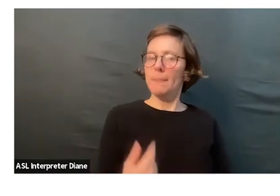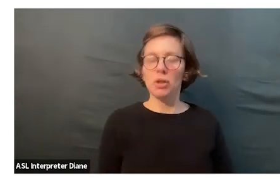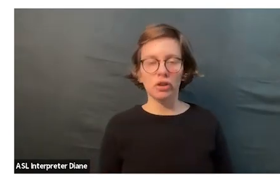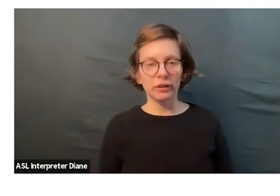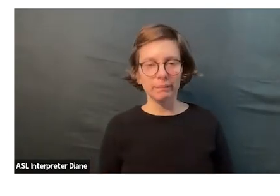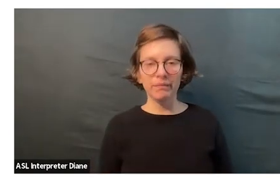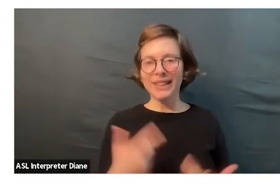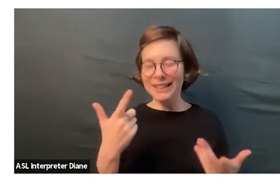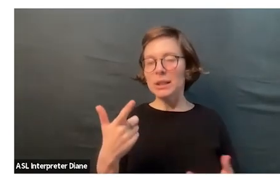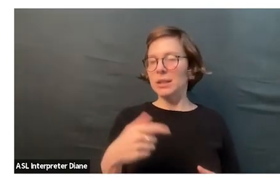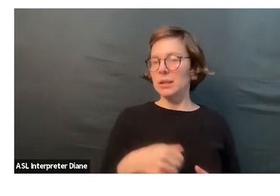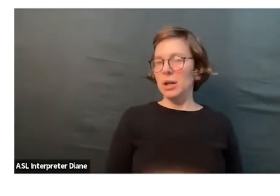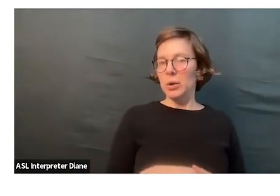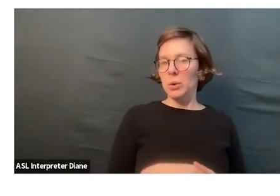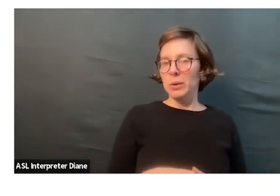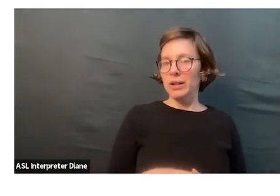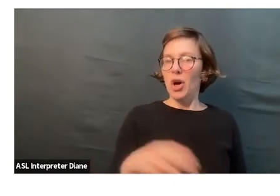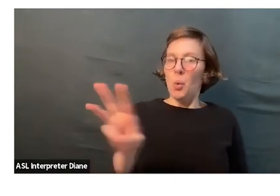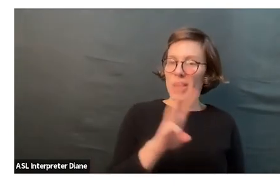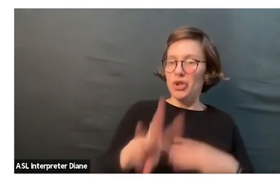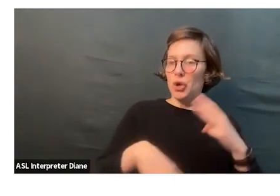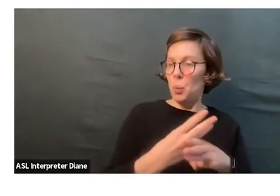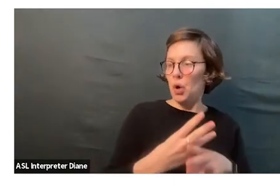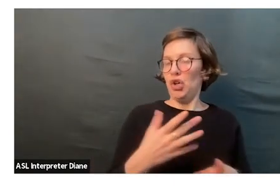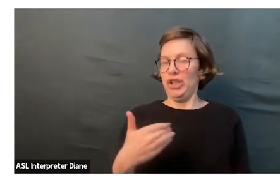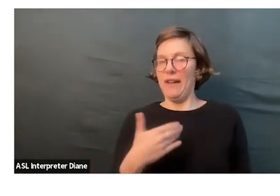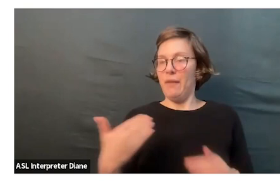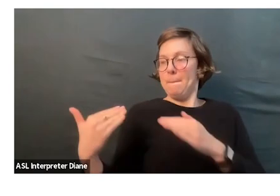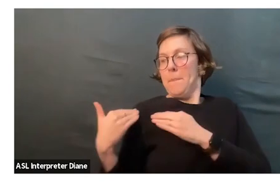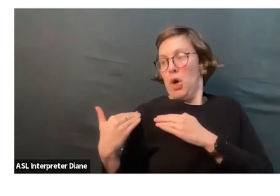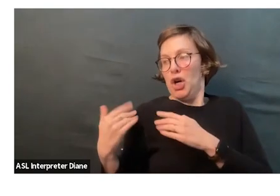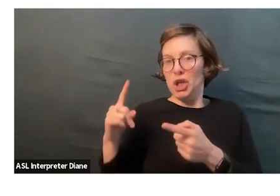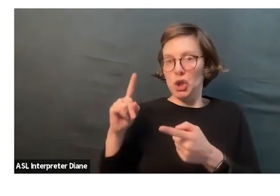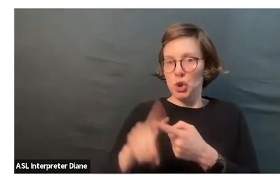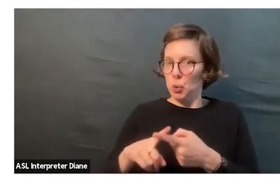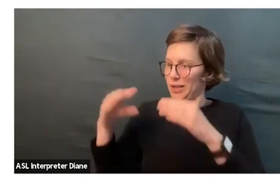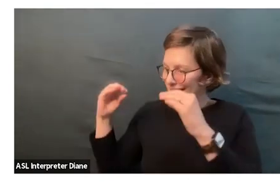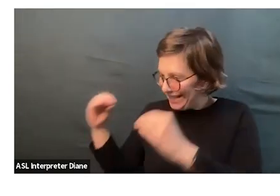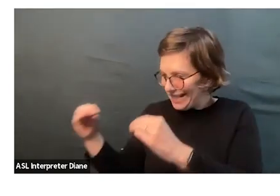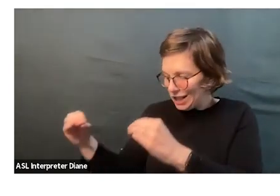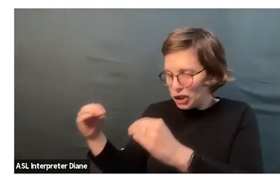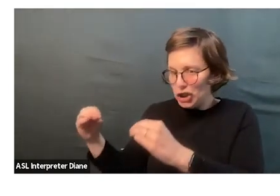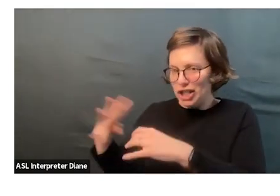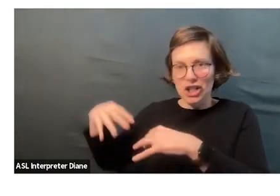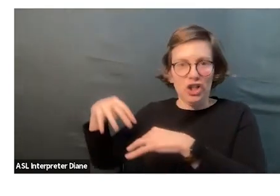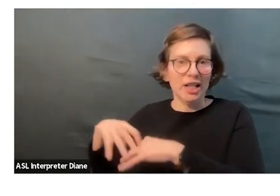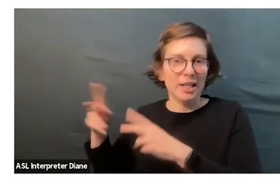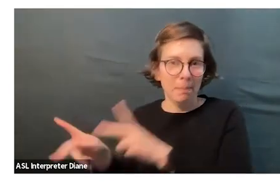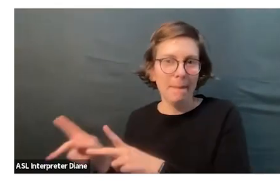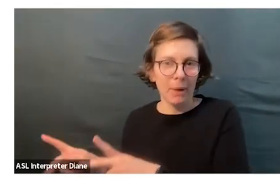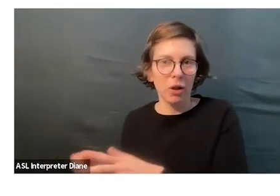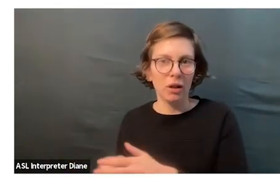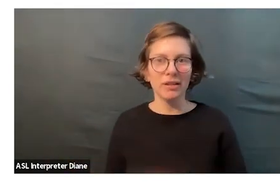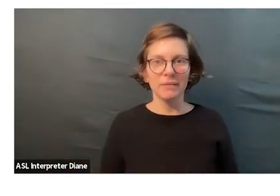to pay attention to certain humanitarian crises versus the other. These are remnants or relics of these types of